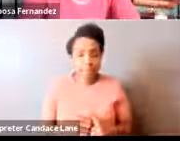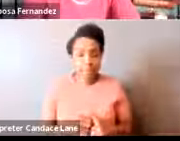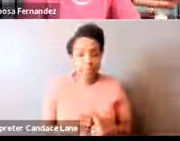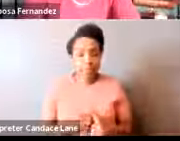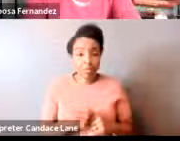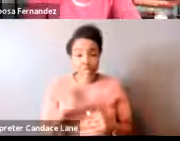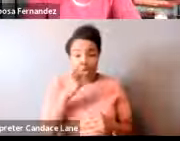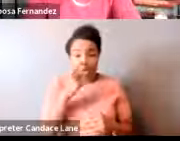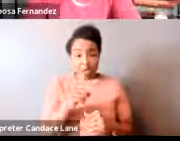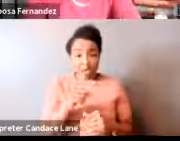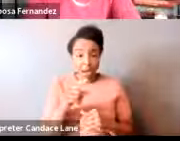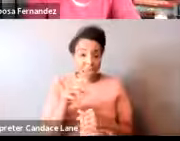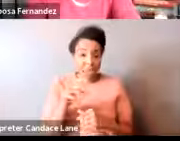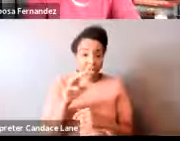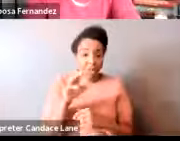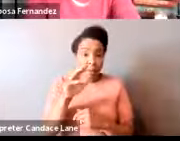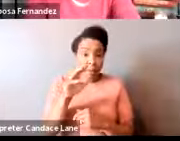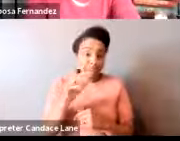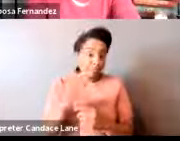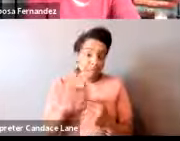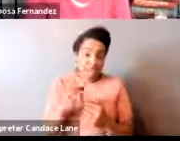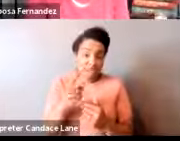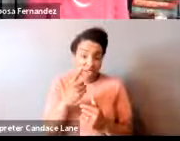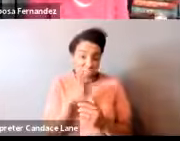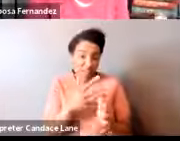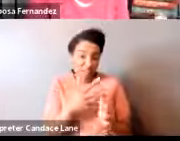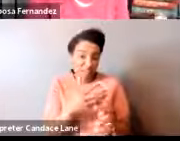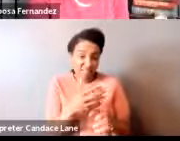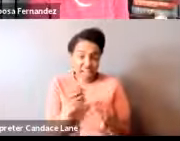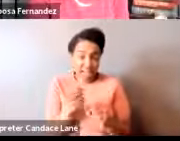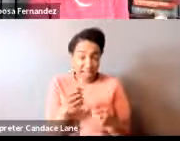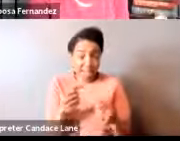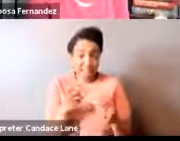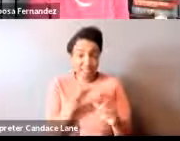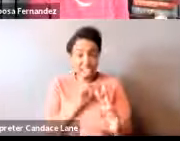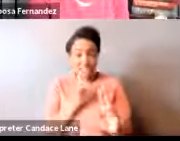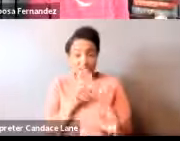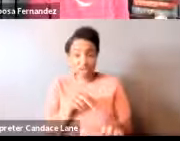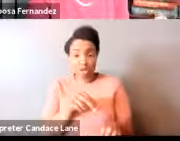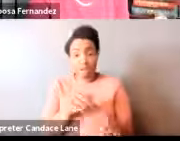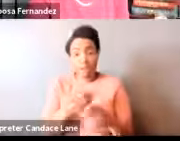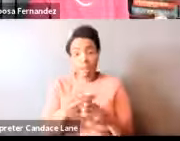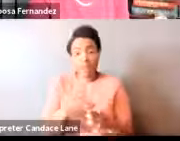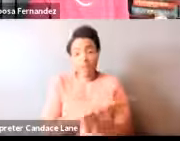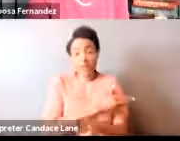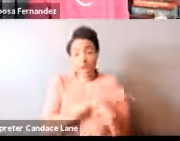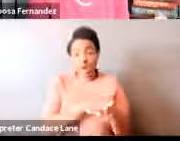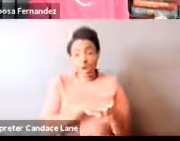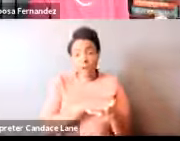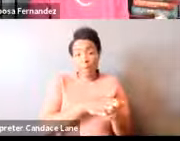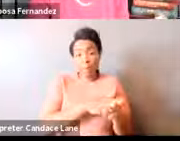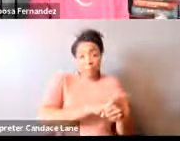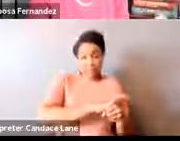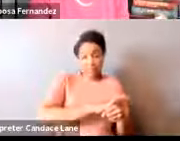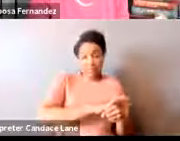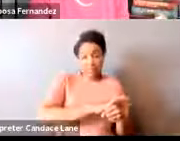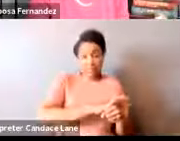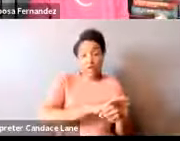Mariposa's work. So could we quickly just address pre-pandemic, pandemic, and post-pandemic